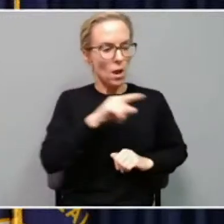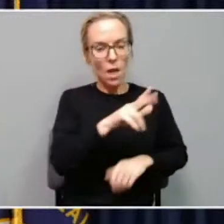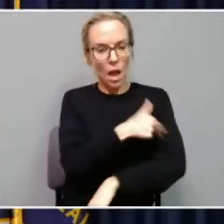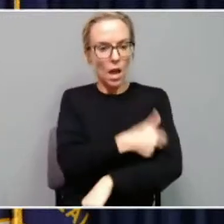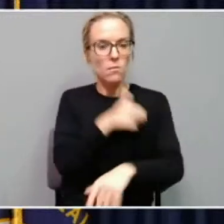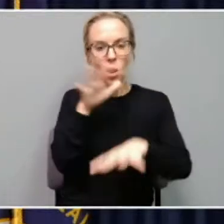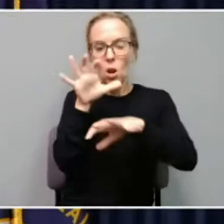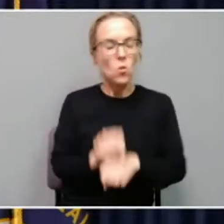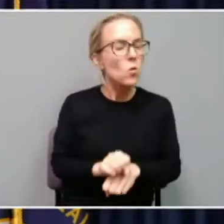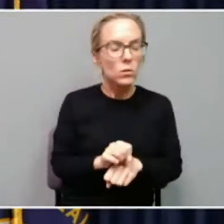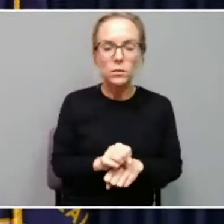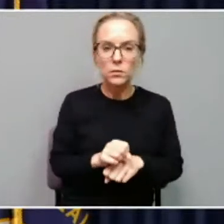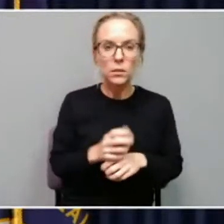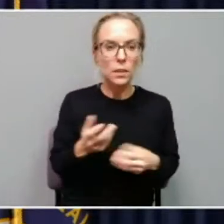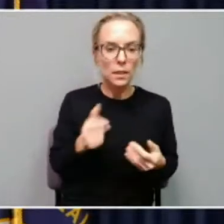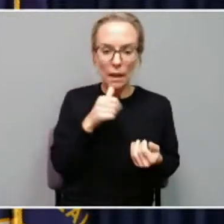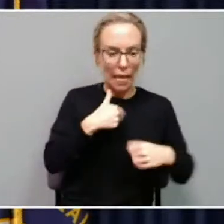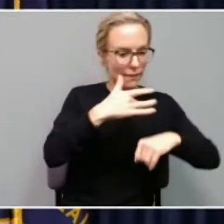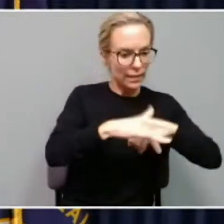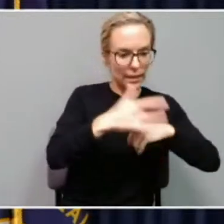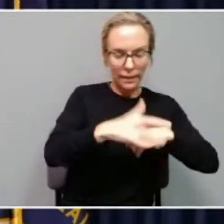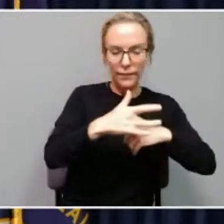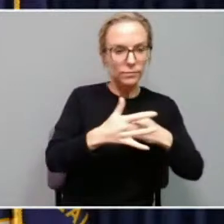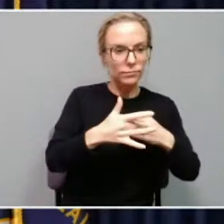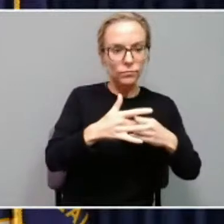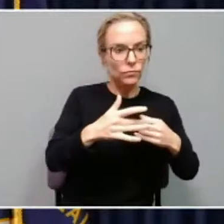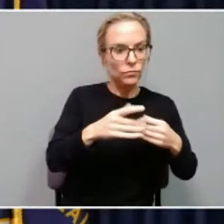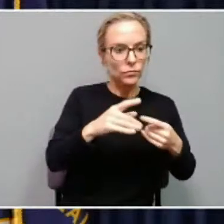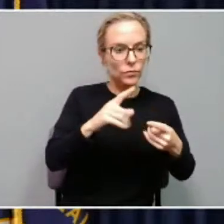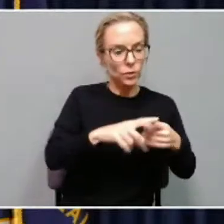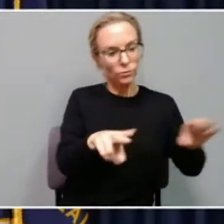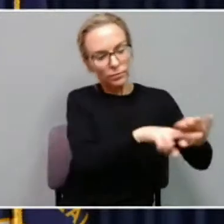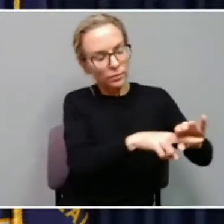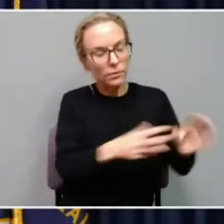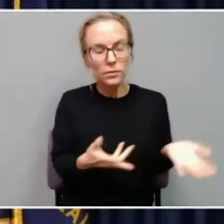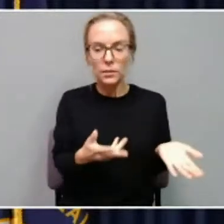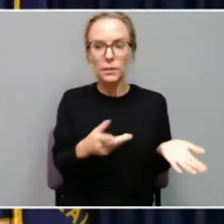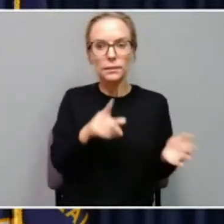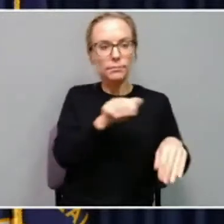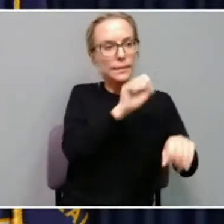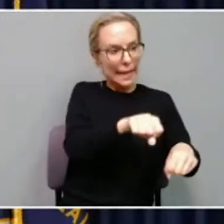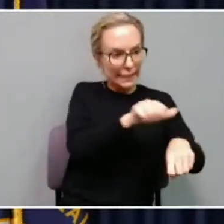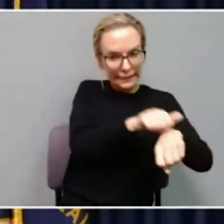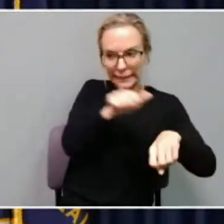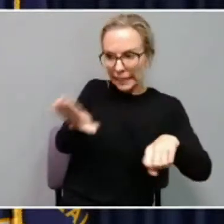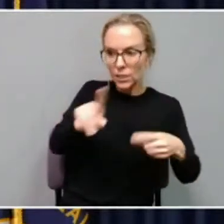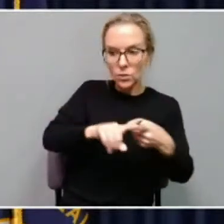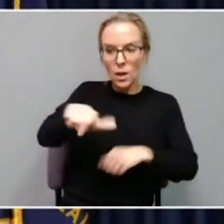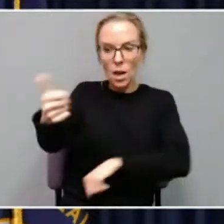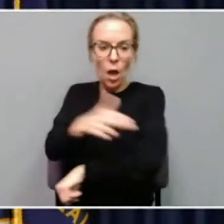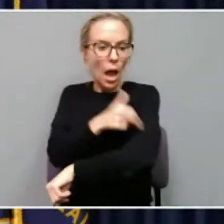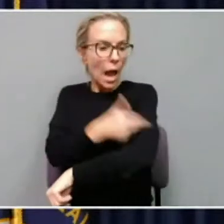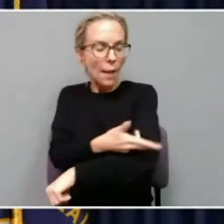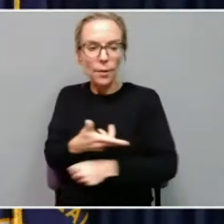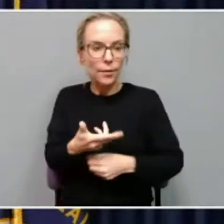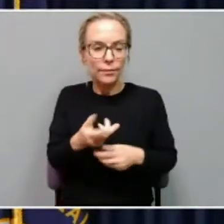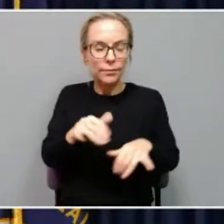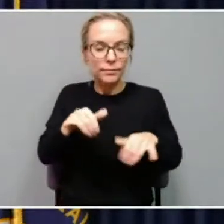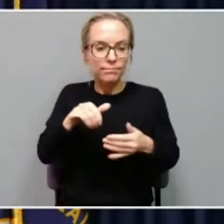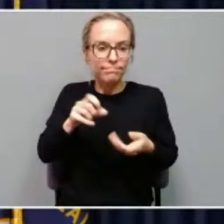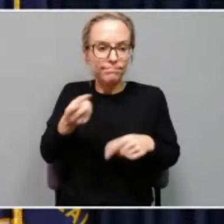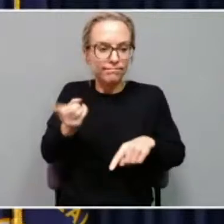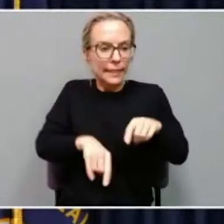of, and not having space oftentimes to send them to another facility. So